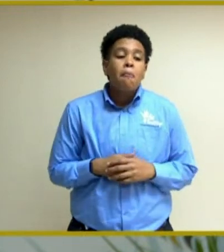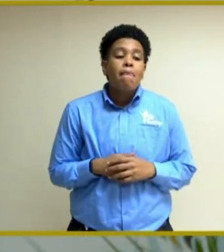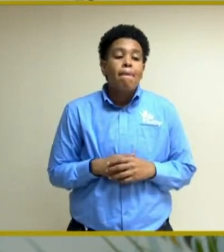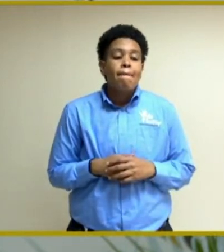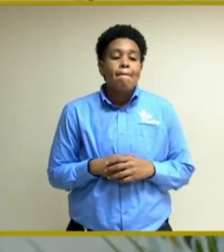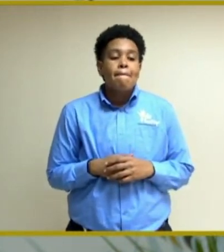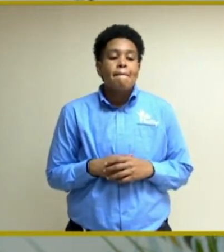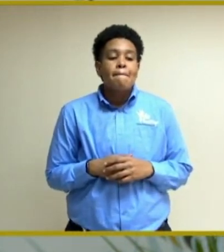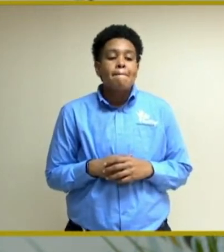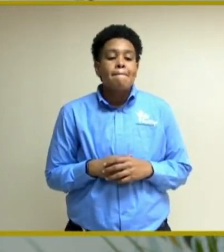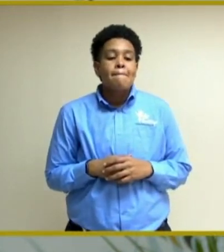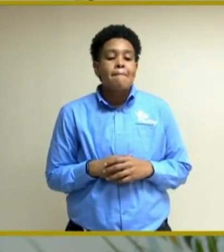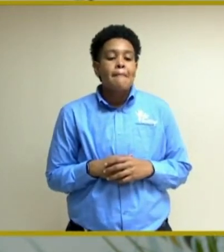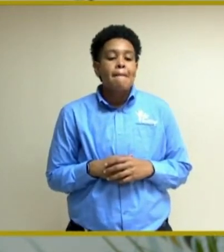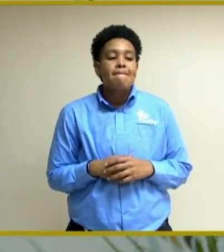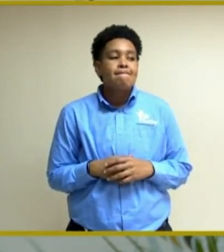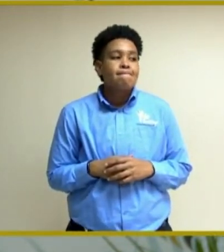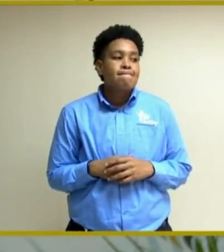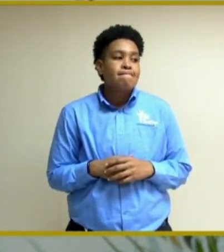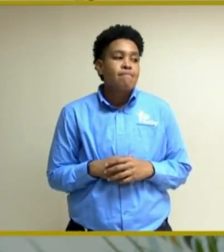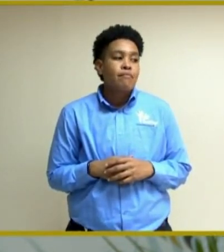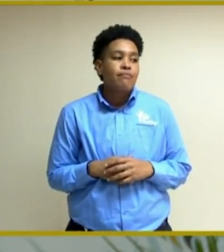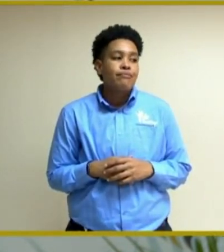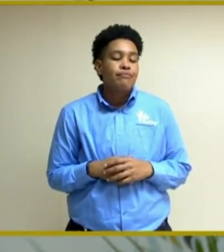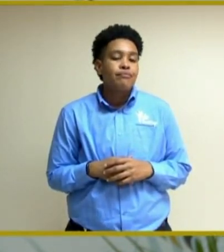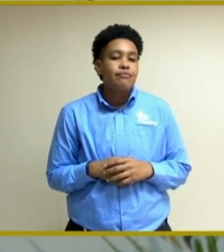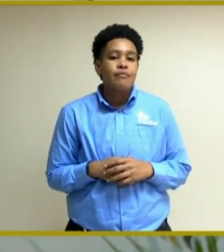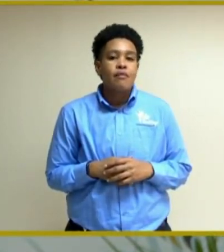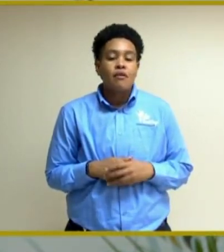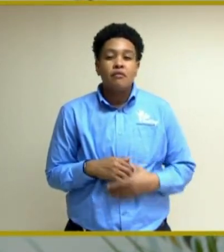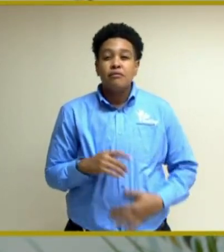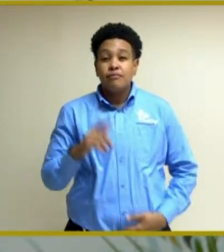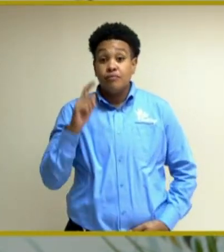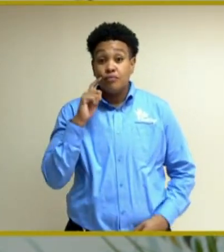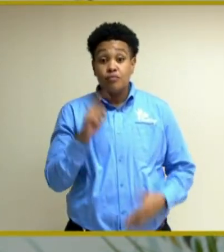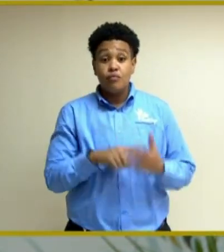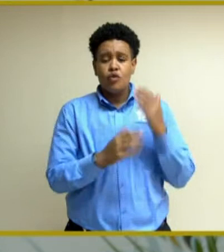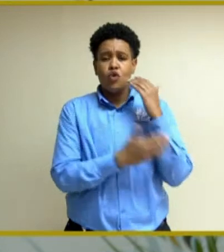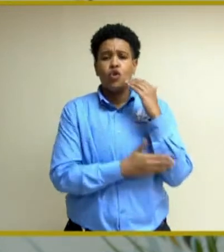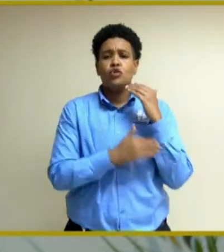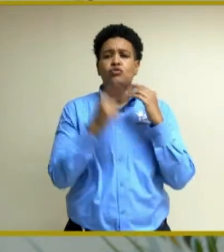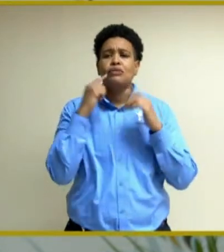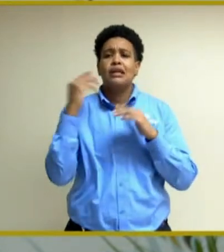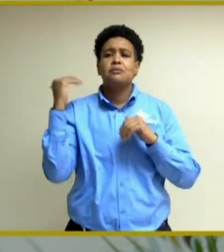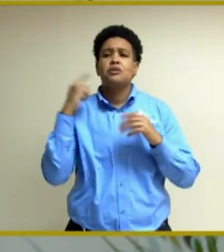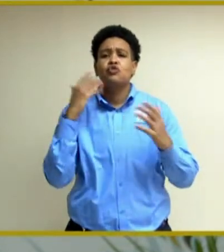so just to note that the country is expected, on another matter, to receive